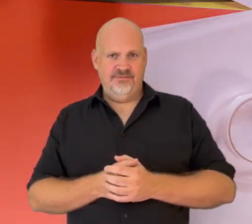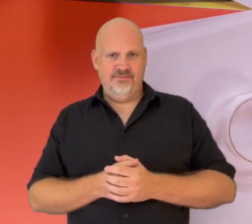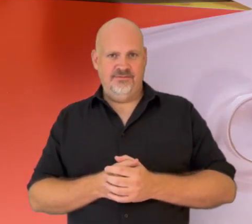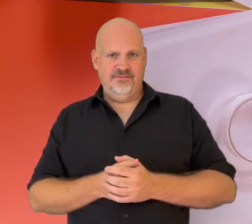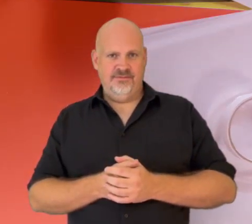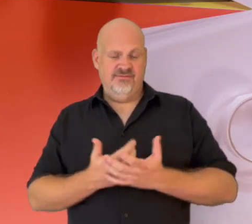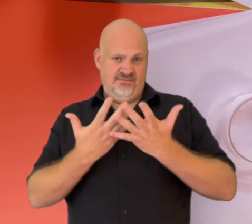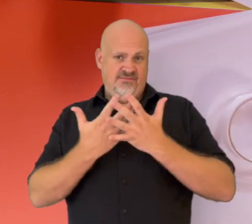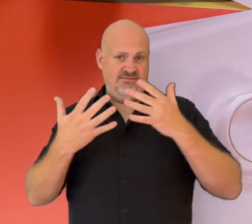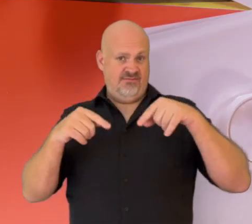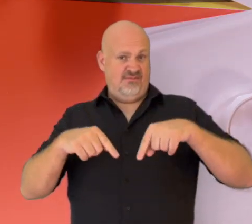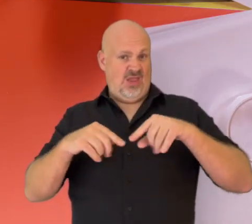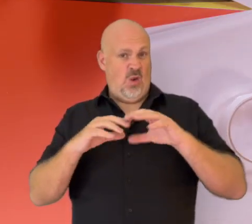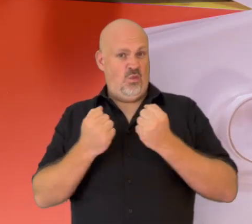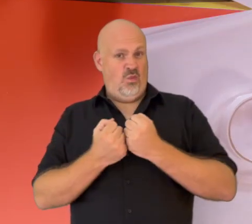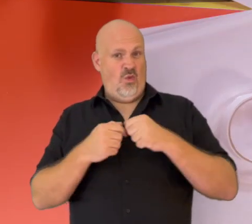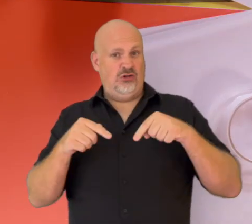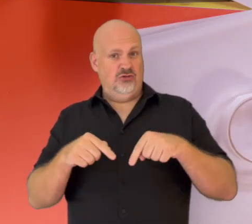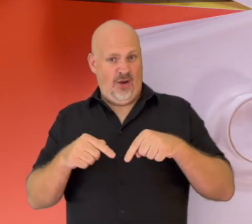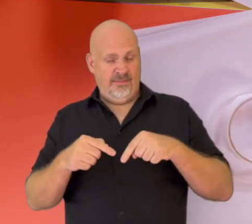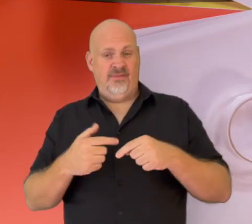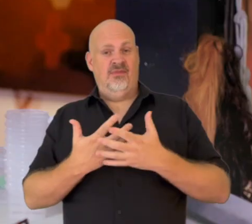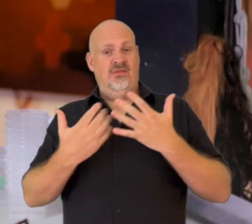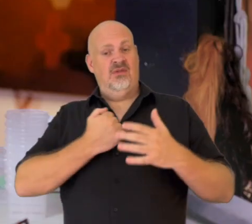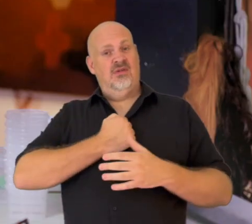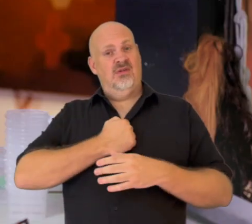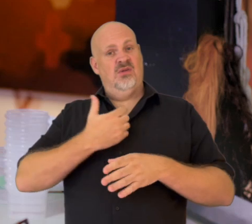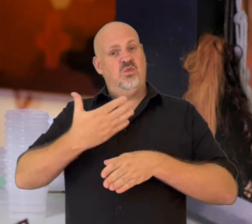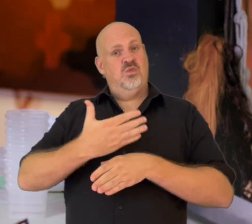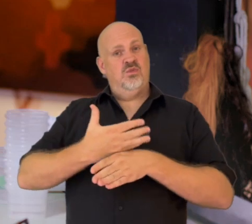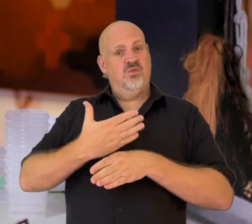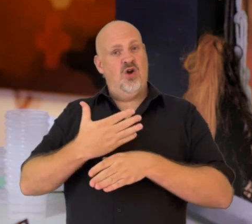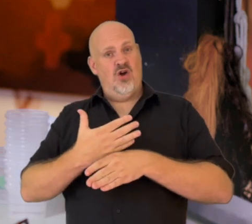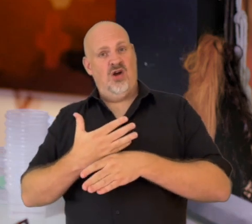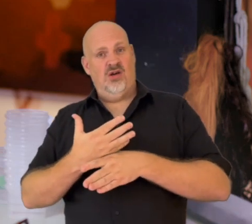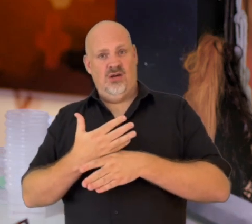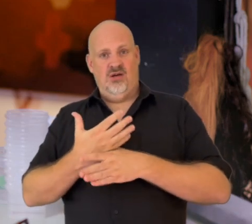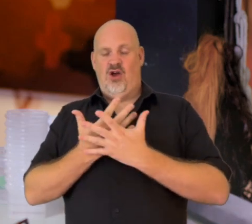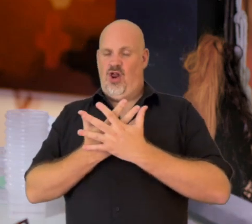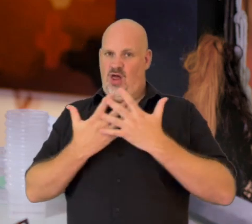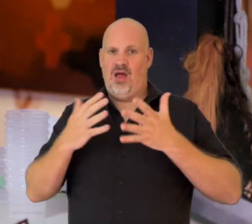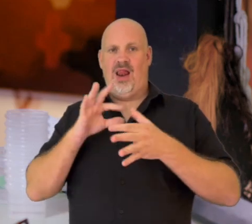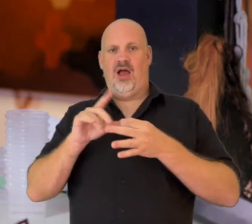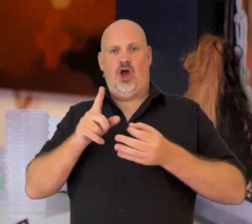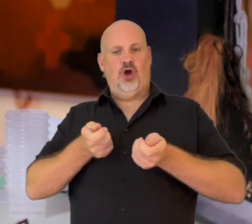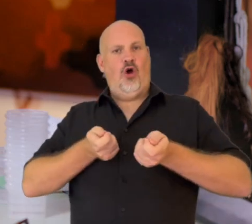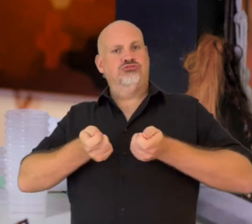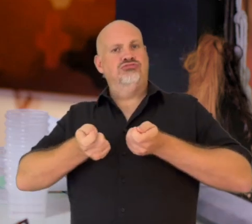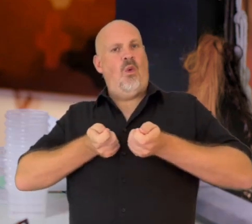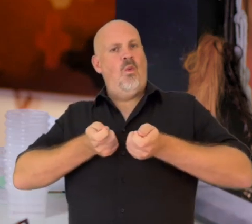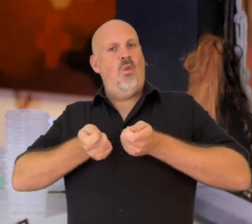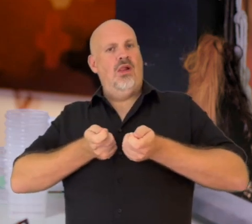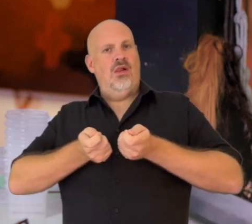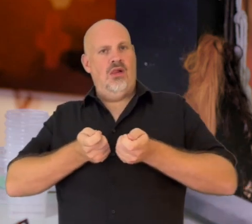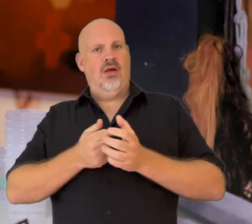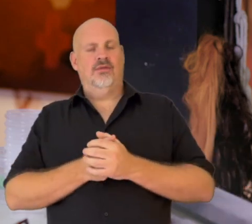workshop, and actually a lot of my practice, centers on the idea of control and